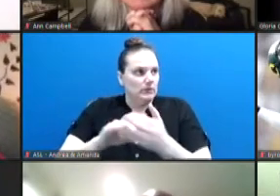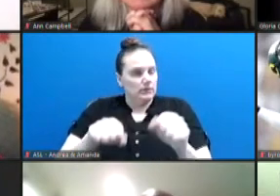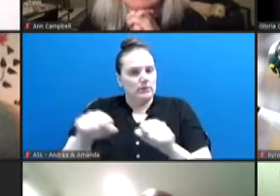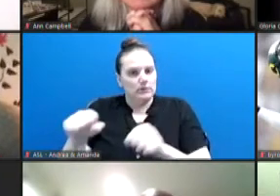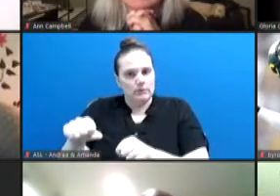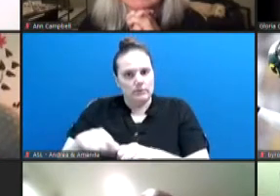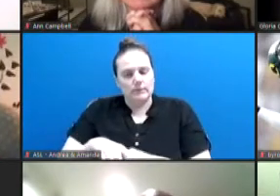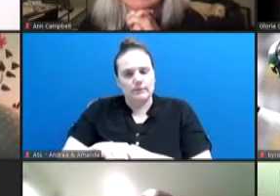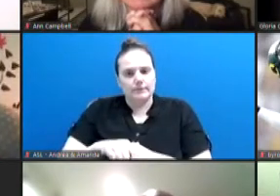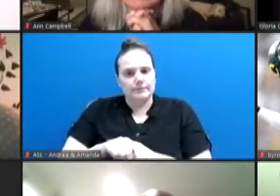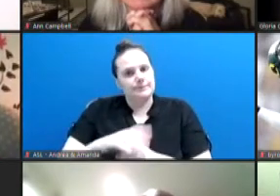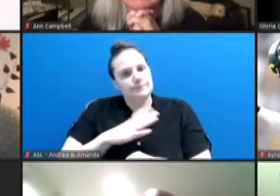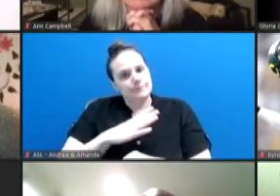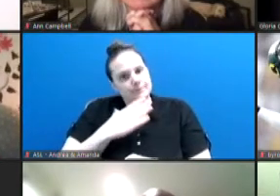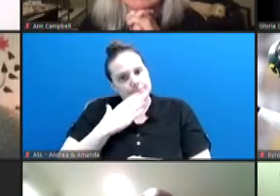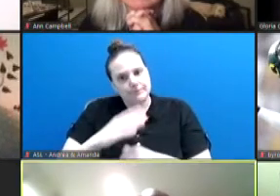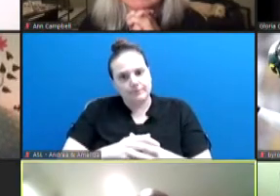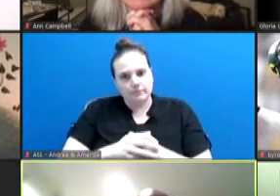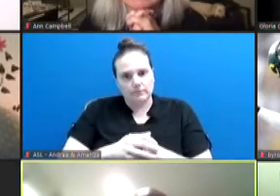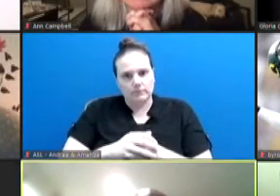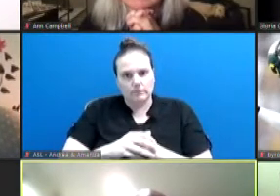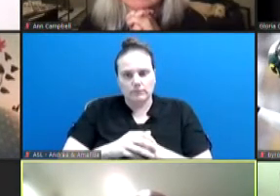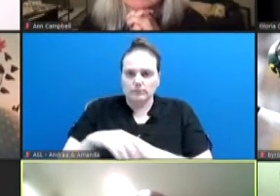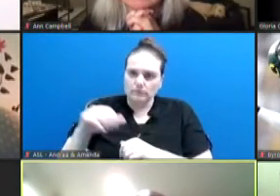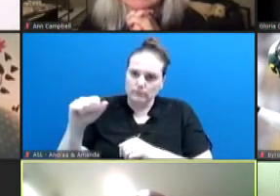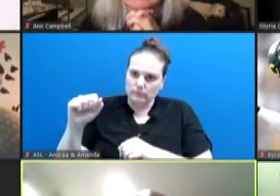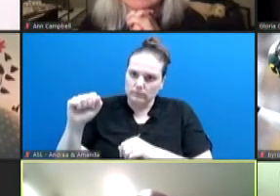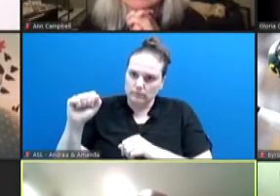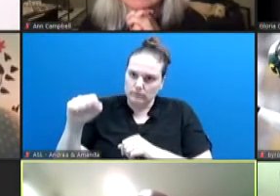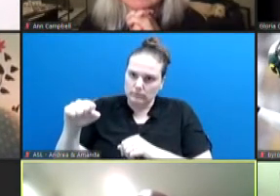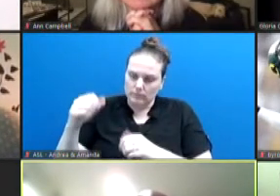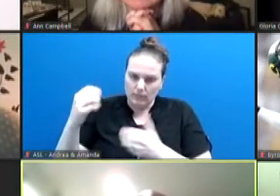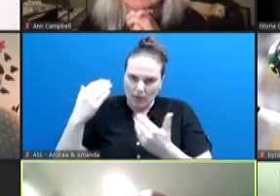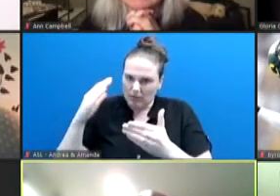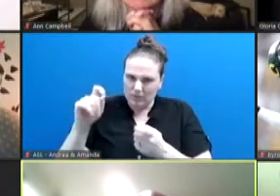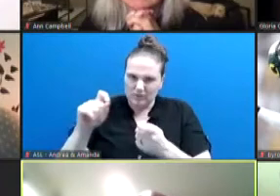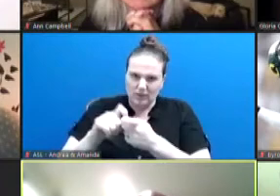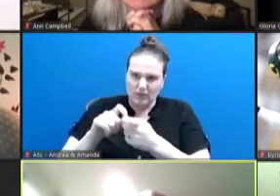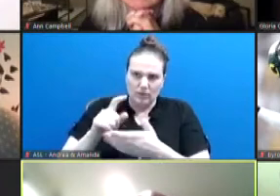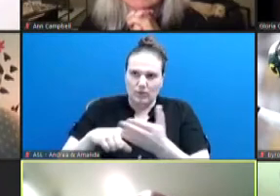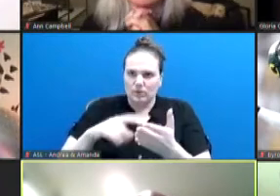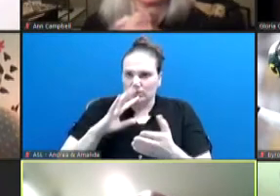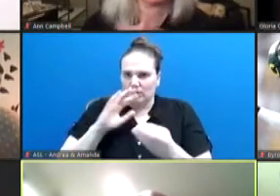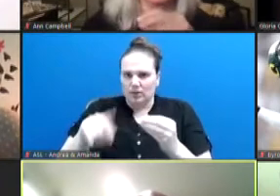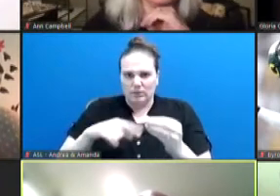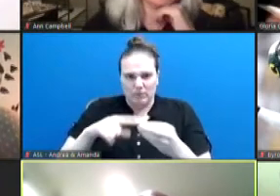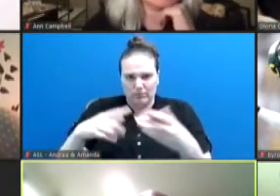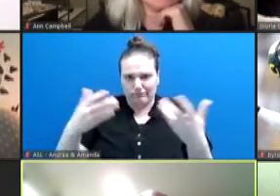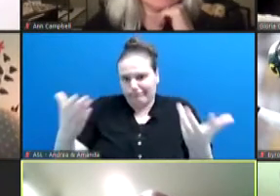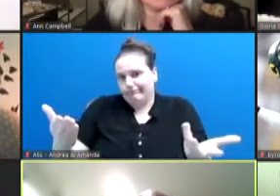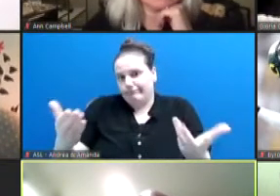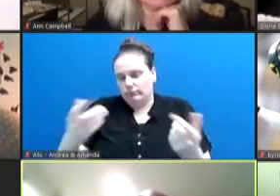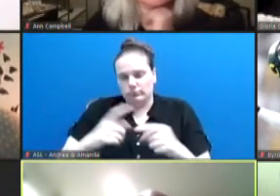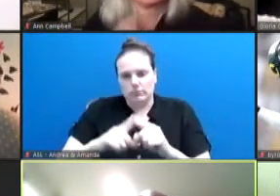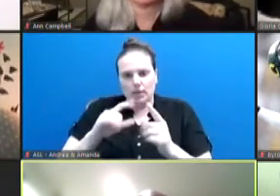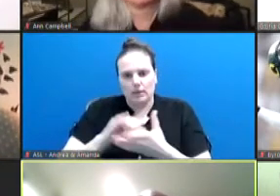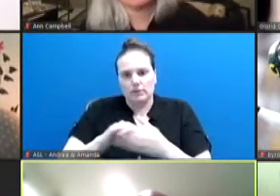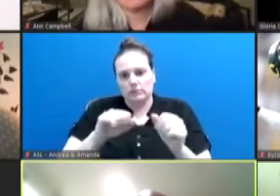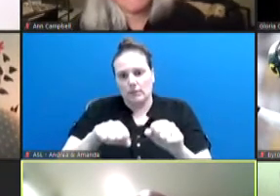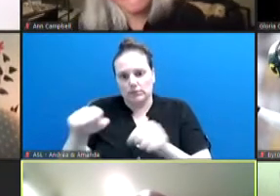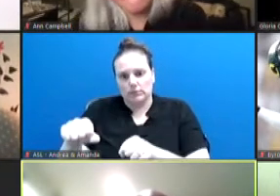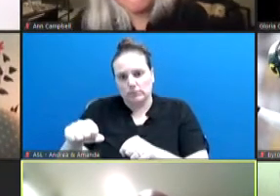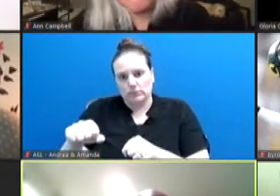you. Yeah, I don't know exactly the incident you're talking about, but it is possible